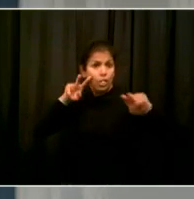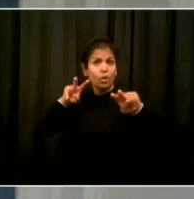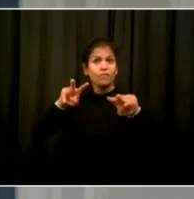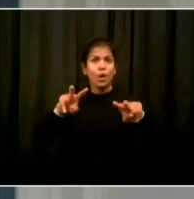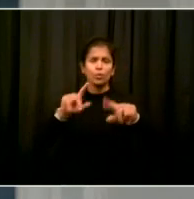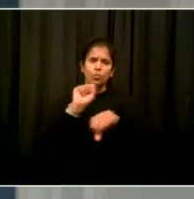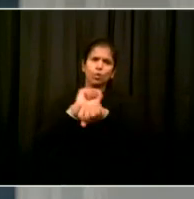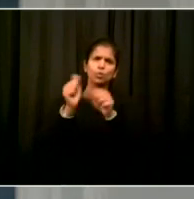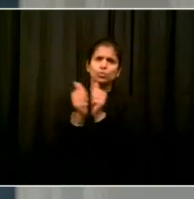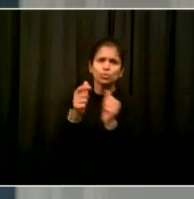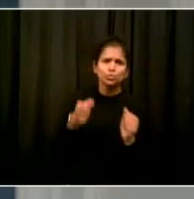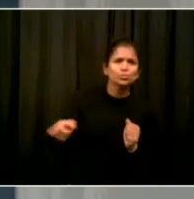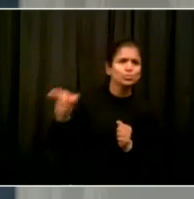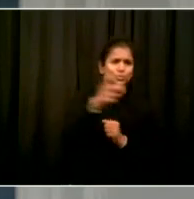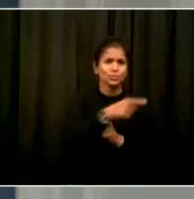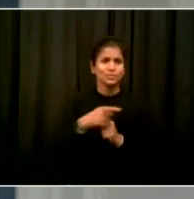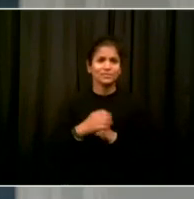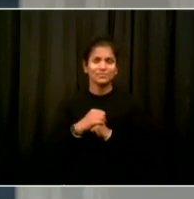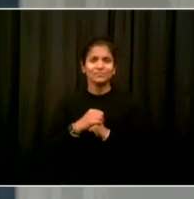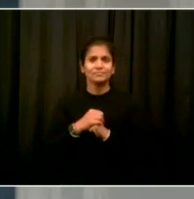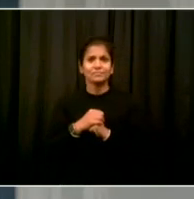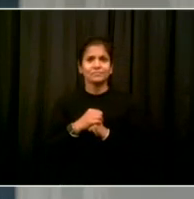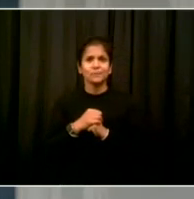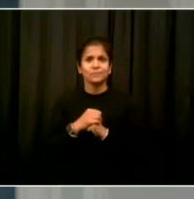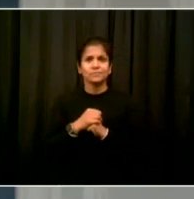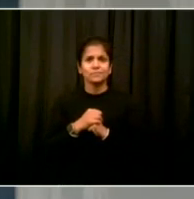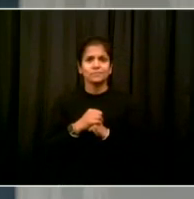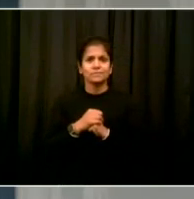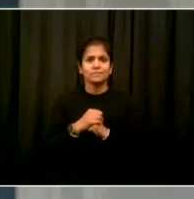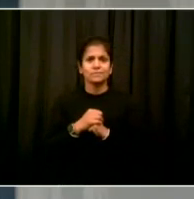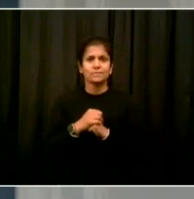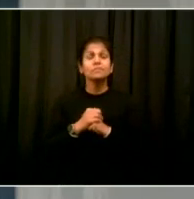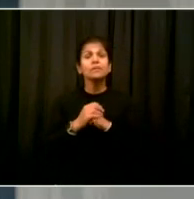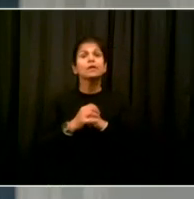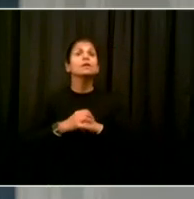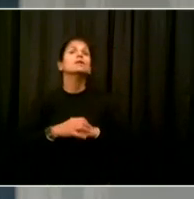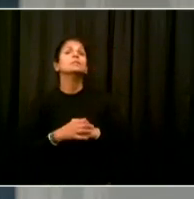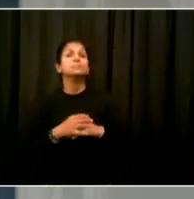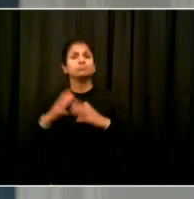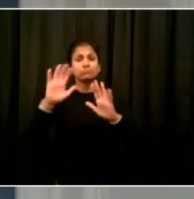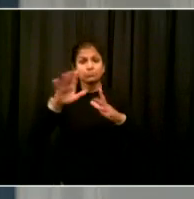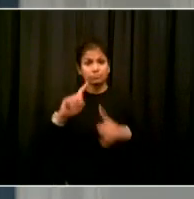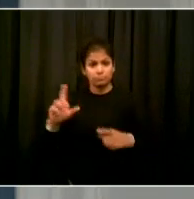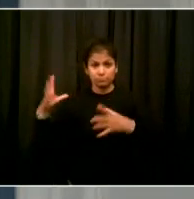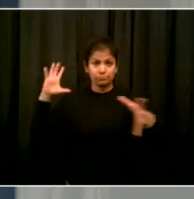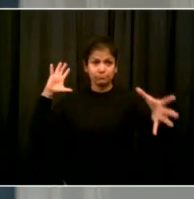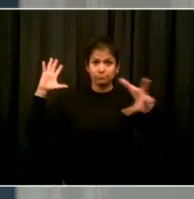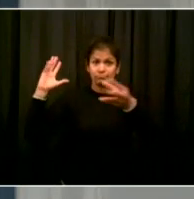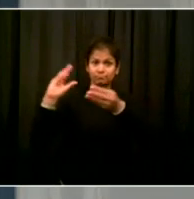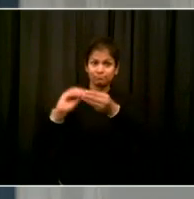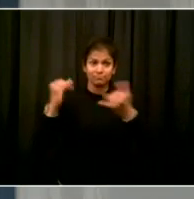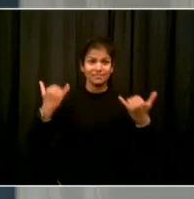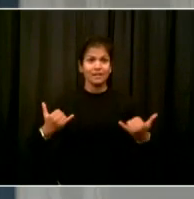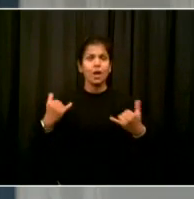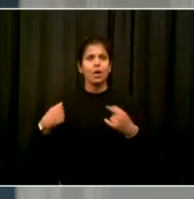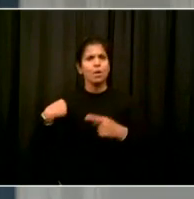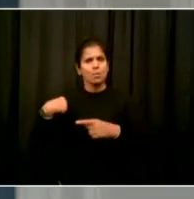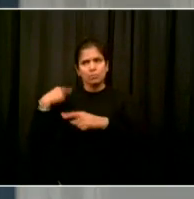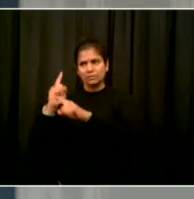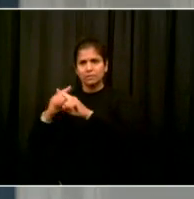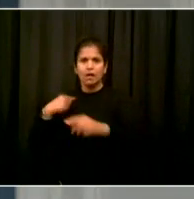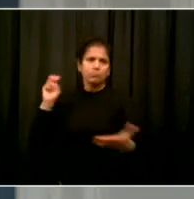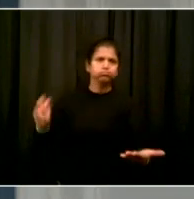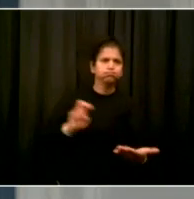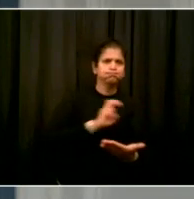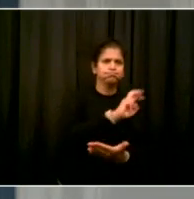Chief of Collaborative Policing, and in every role I think I've played in this department, equality, fairness, transparency